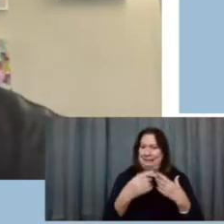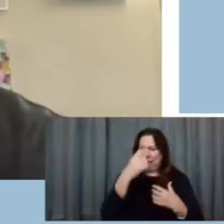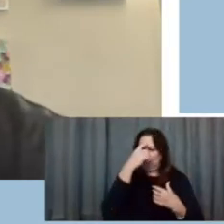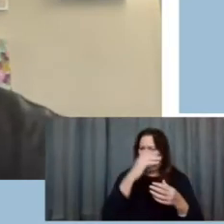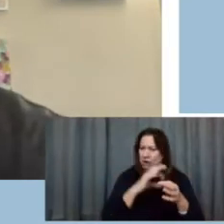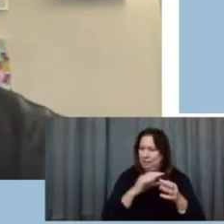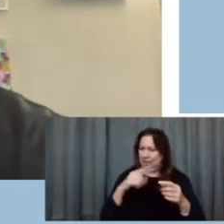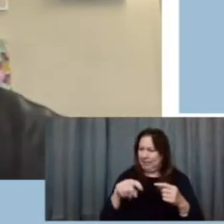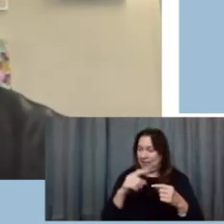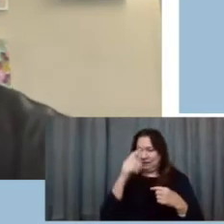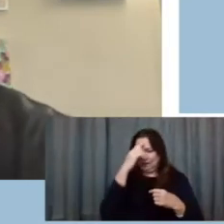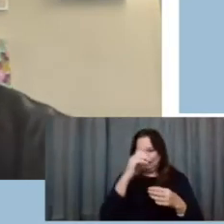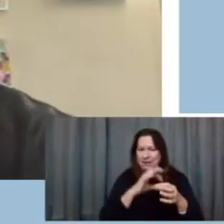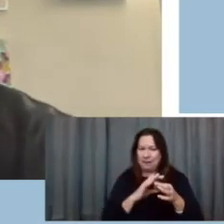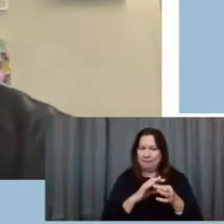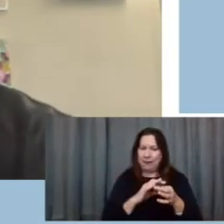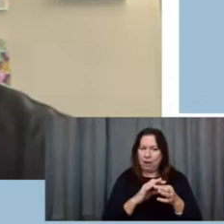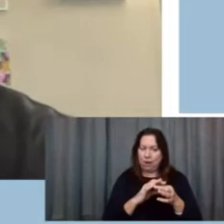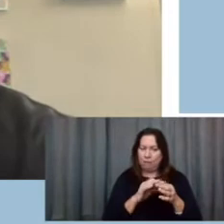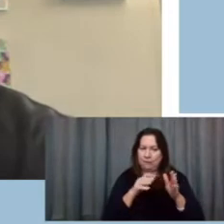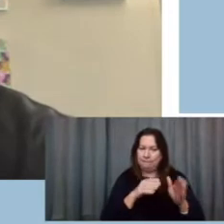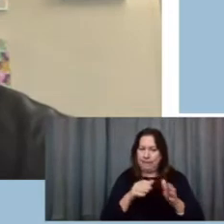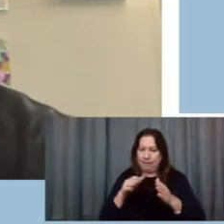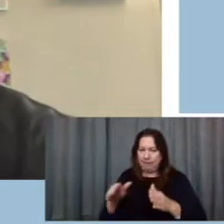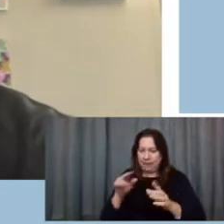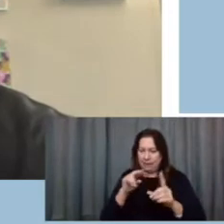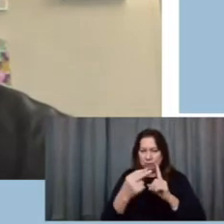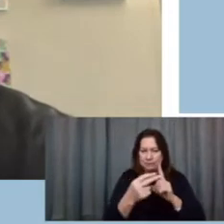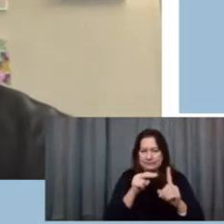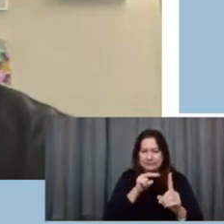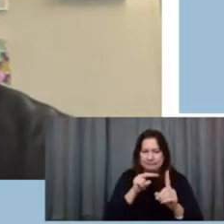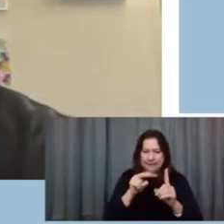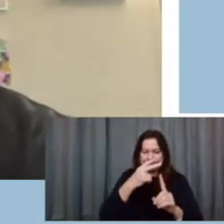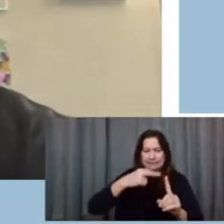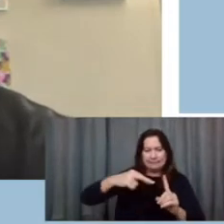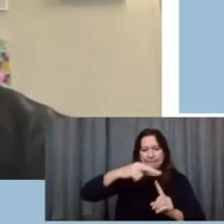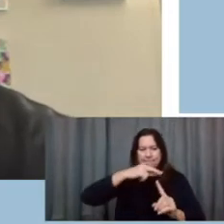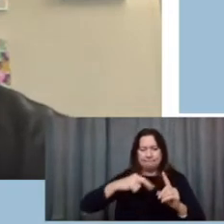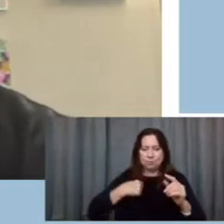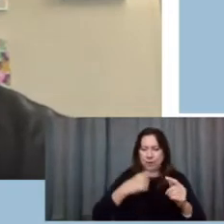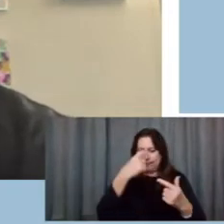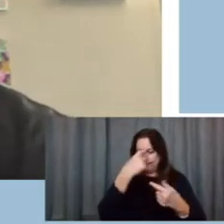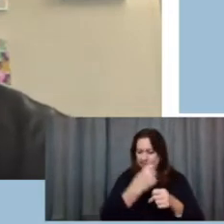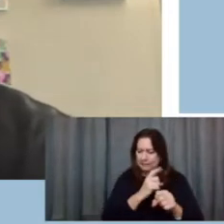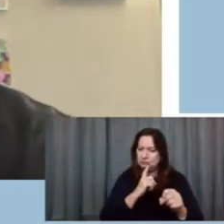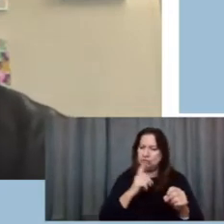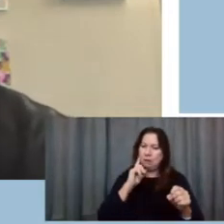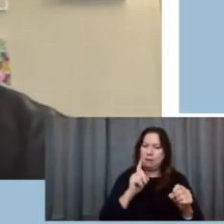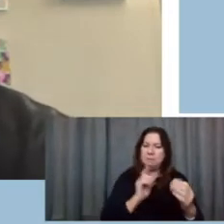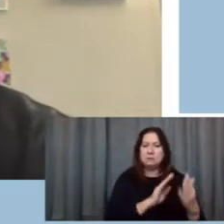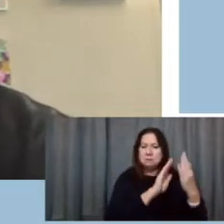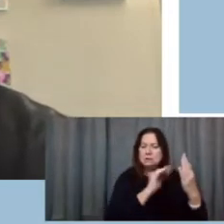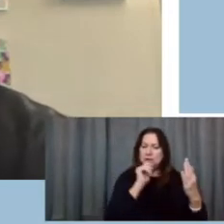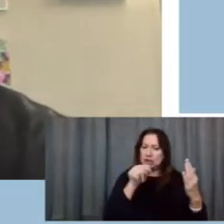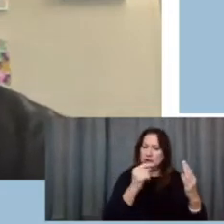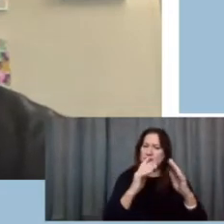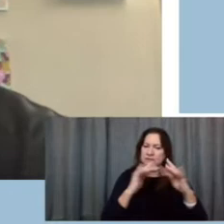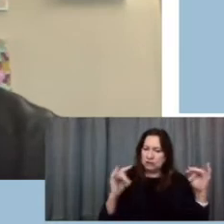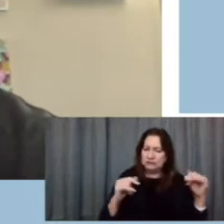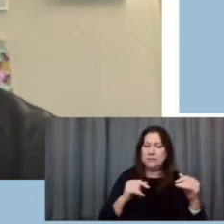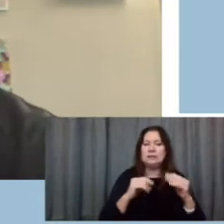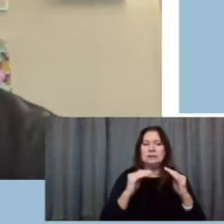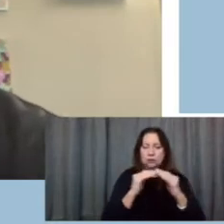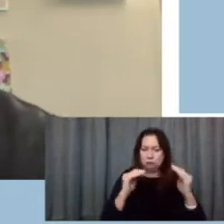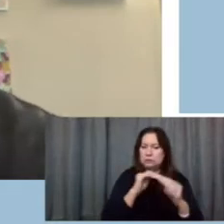things, and when I think about from a methodological perspective, once I've ensured that I'm attending to not just diversity, but equity and inclusivity,